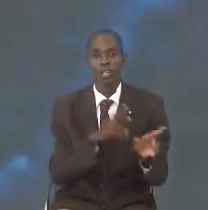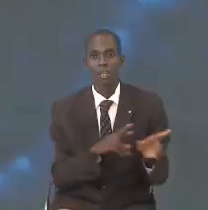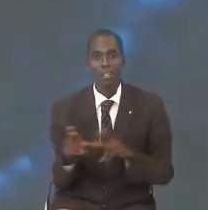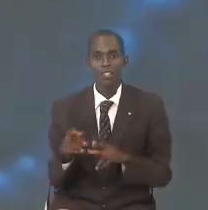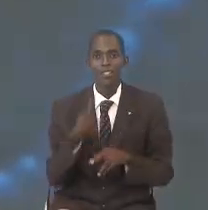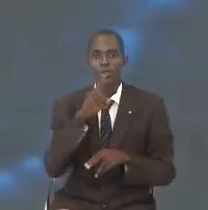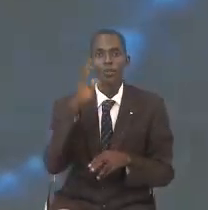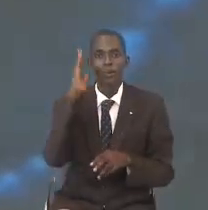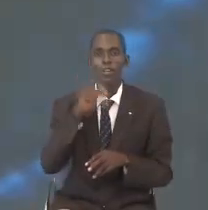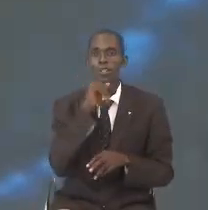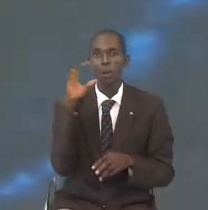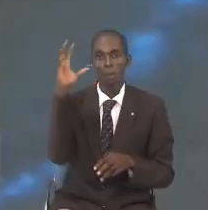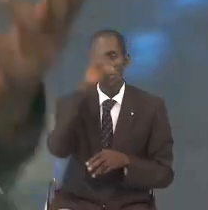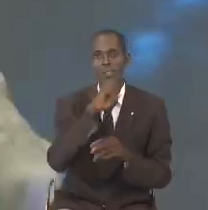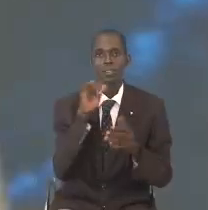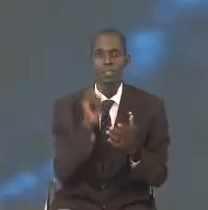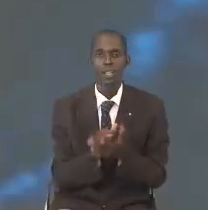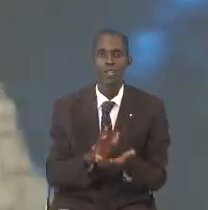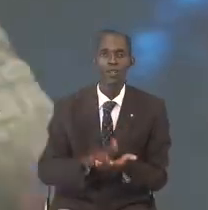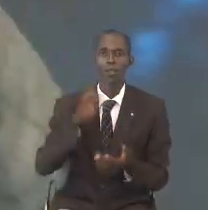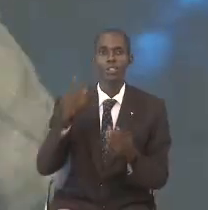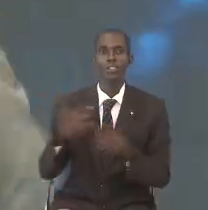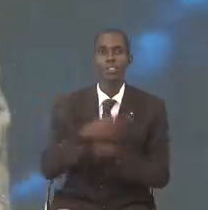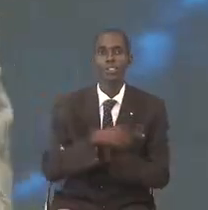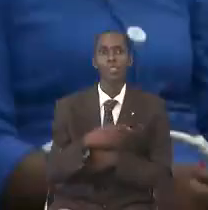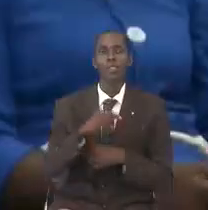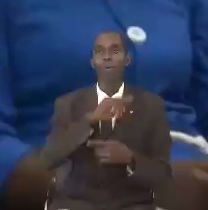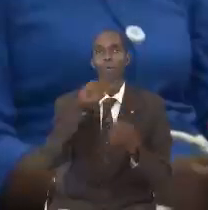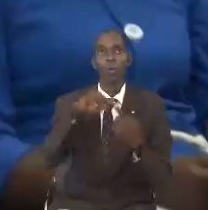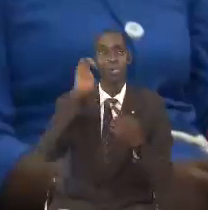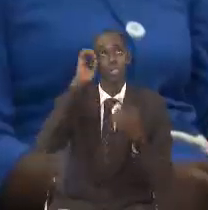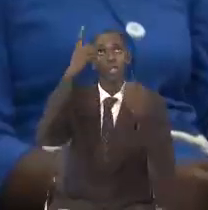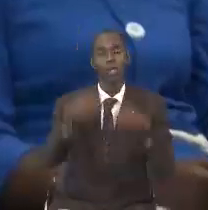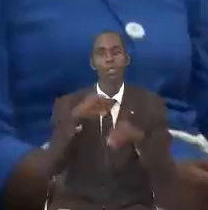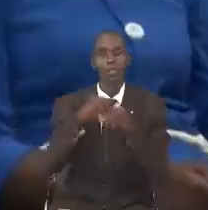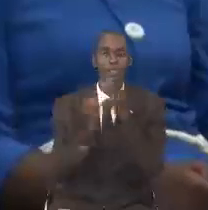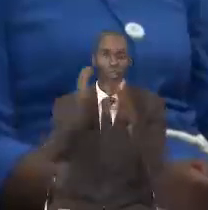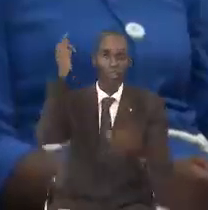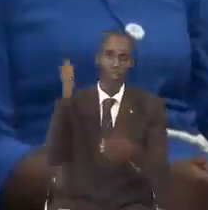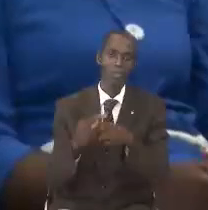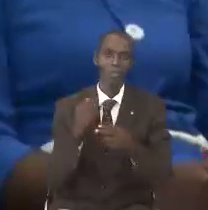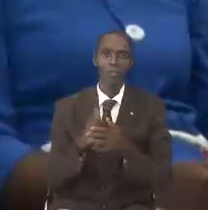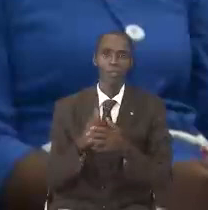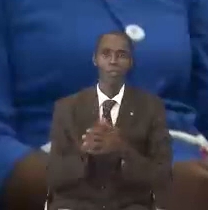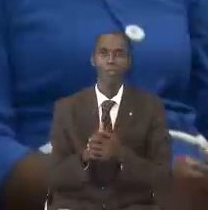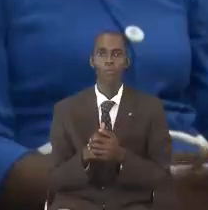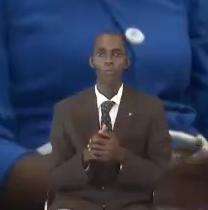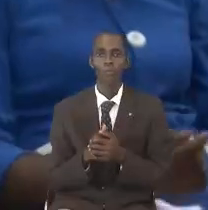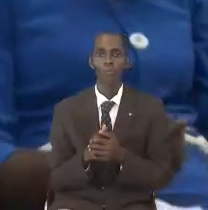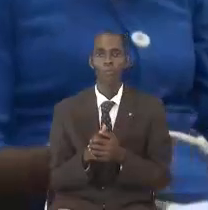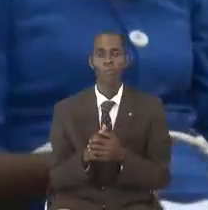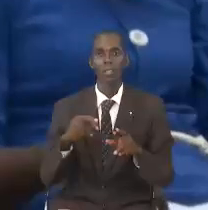that glorious day which is coming in Jesus' name. Chapter